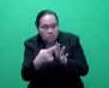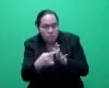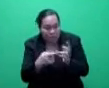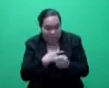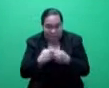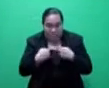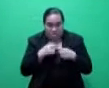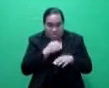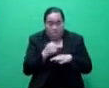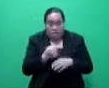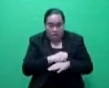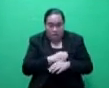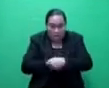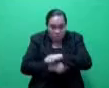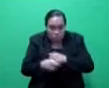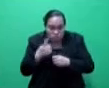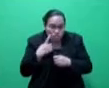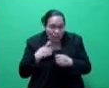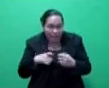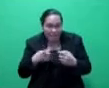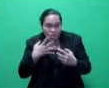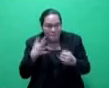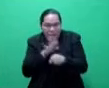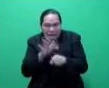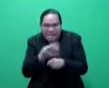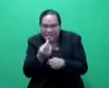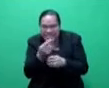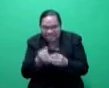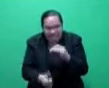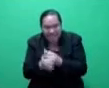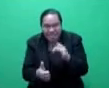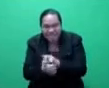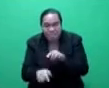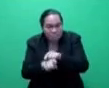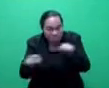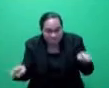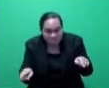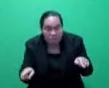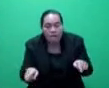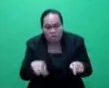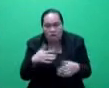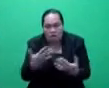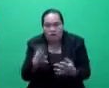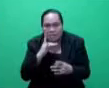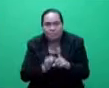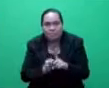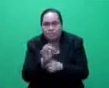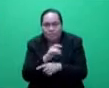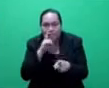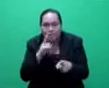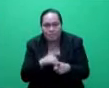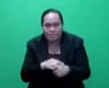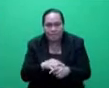to streamline business in Fiji were already yielding results before this unfortunate turn of events.